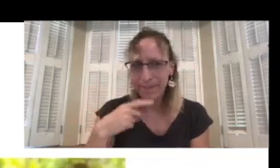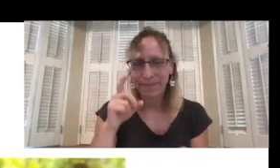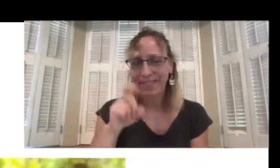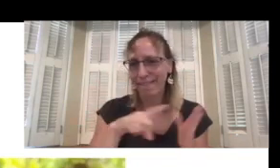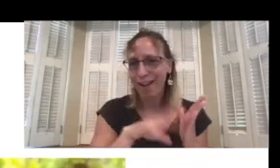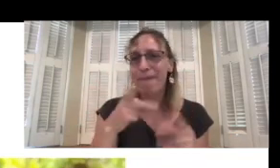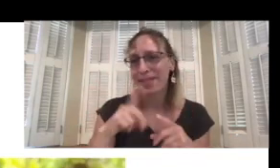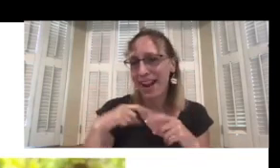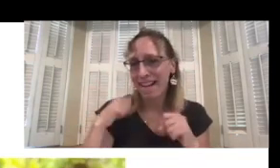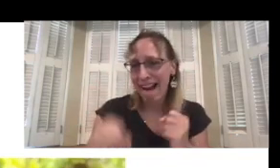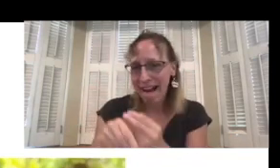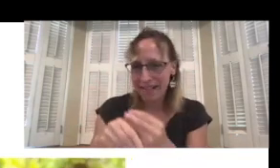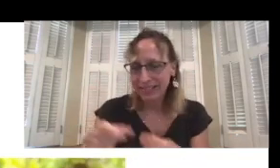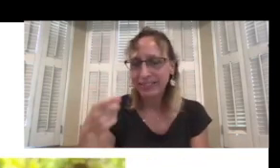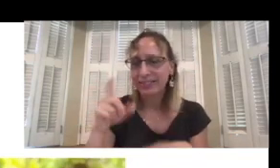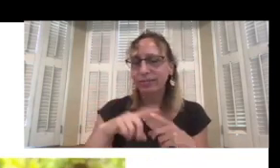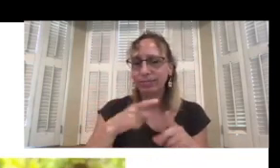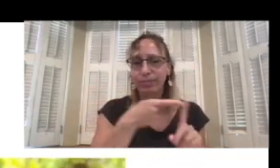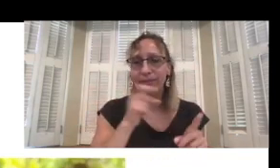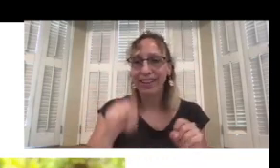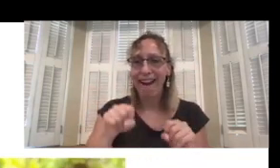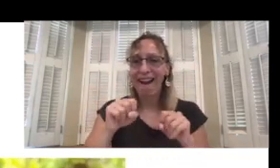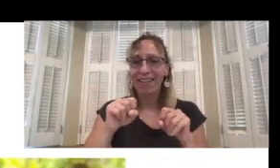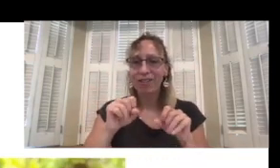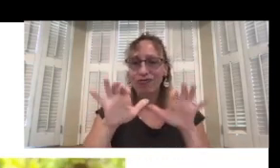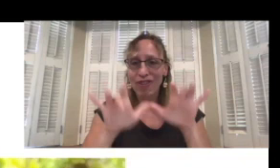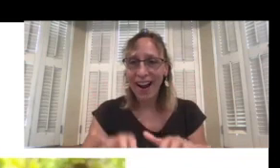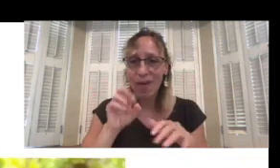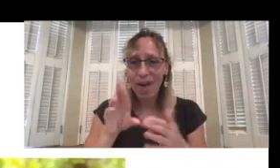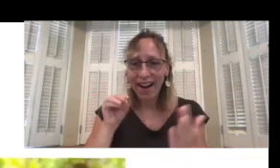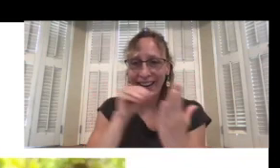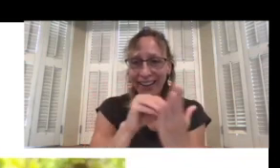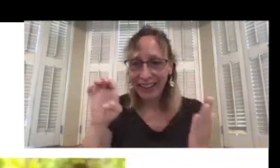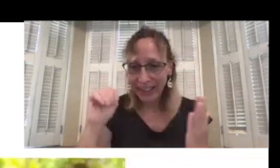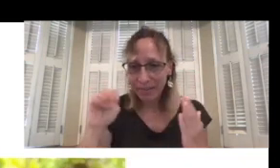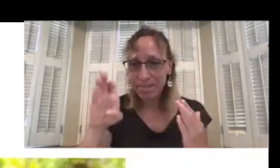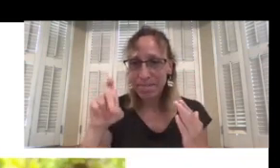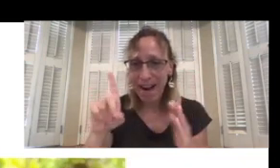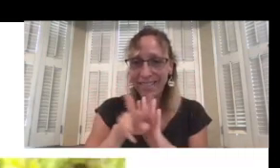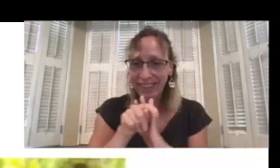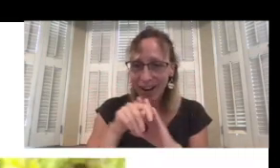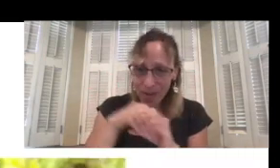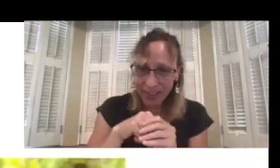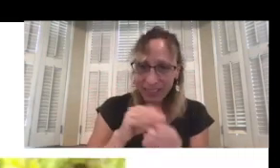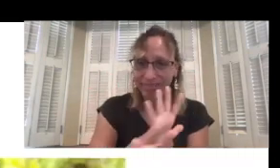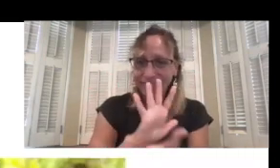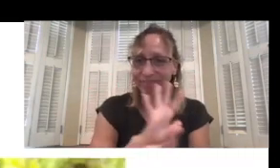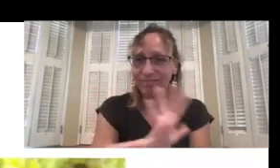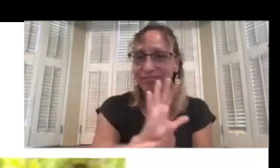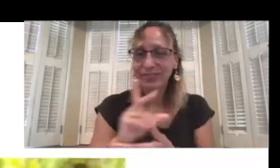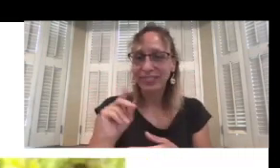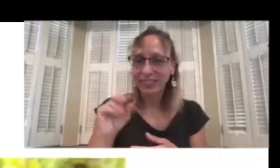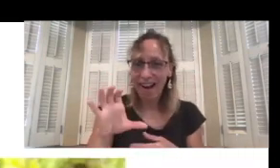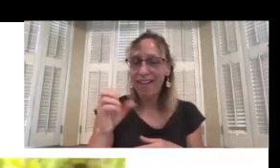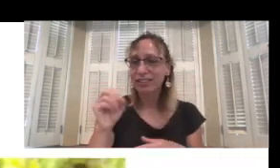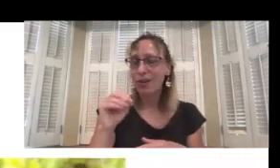the Khan, I think, Learning Academy. I'll make sure to add that to our PowerPoint. But you can embed